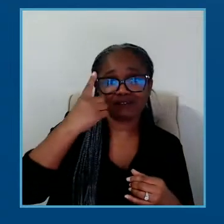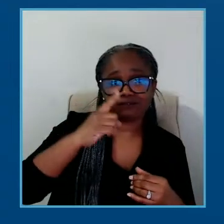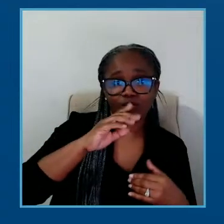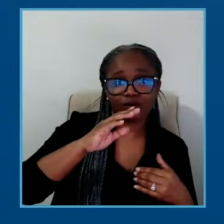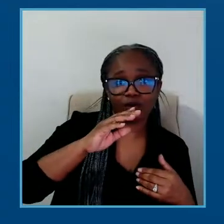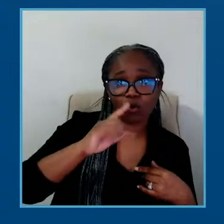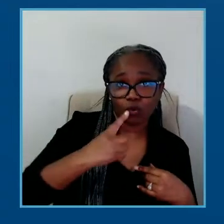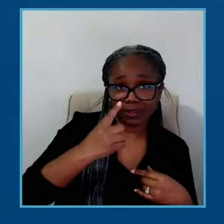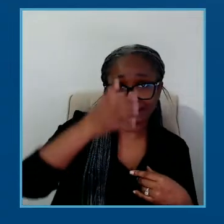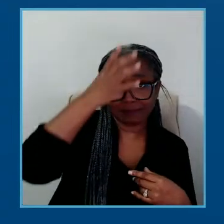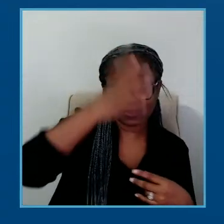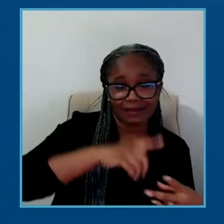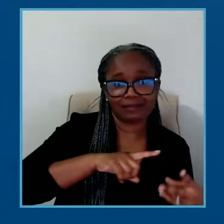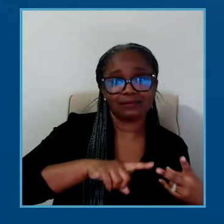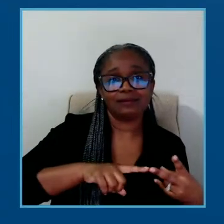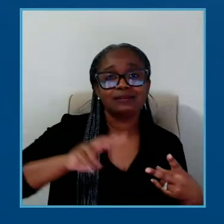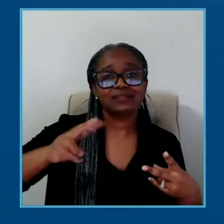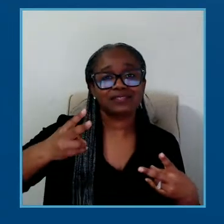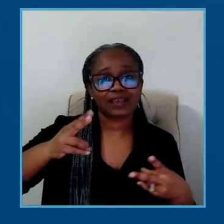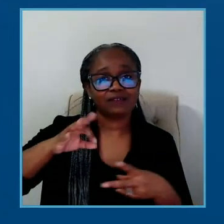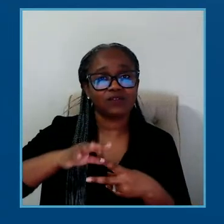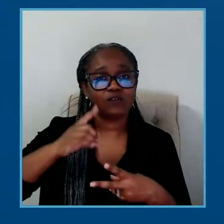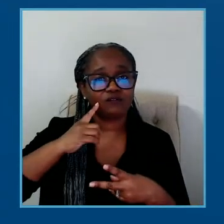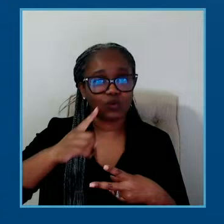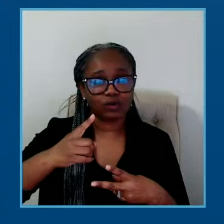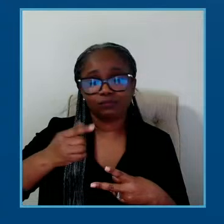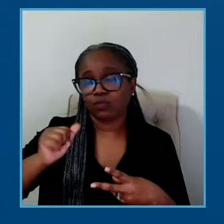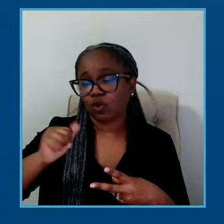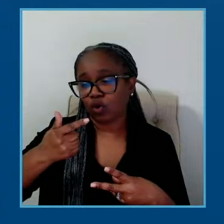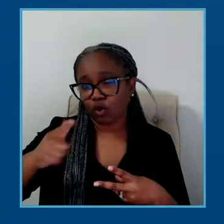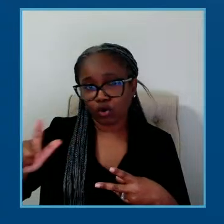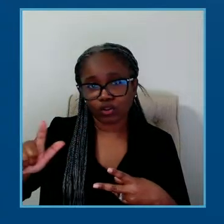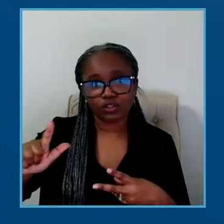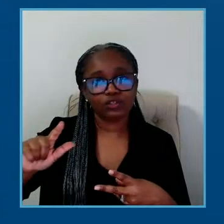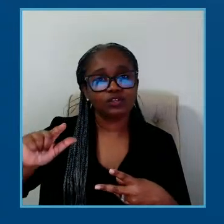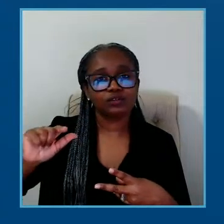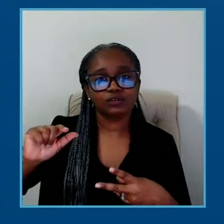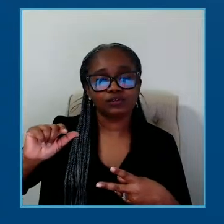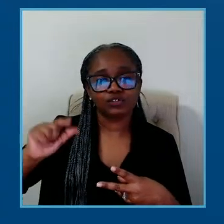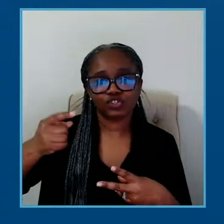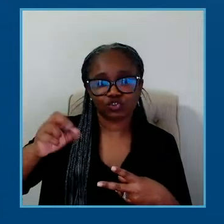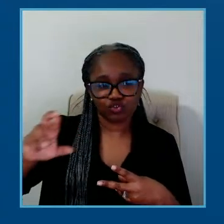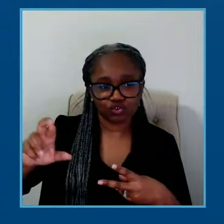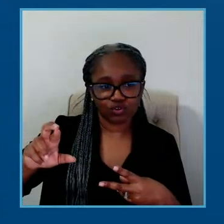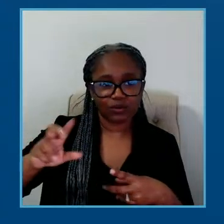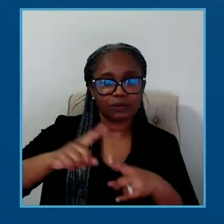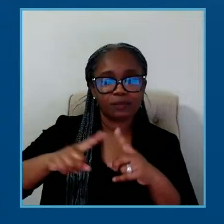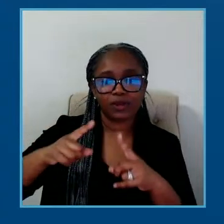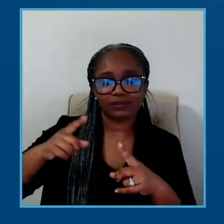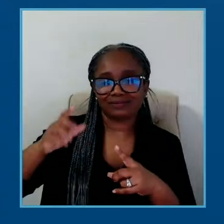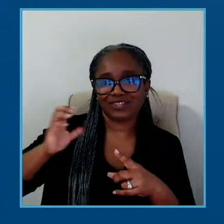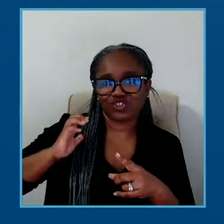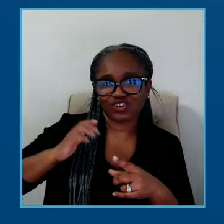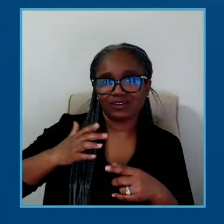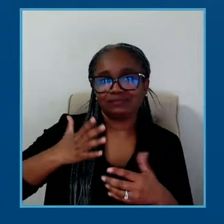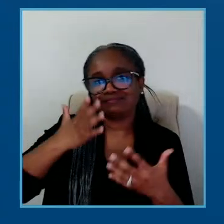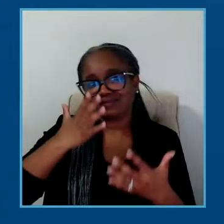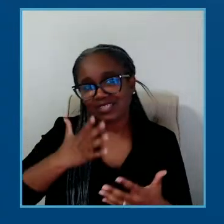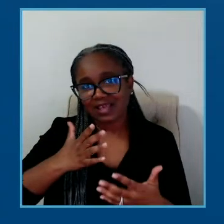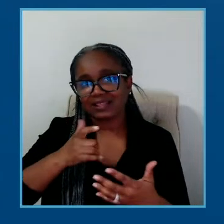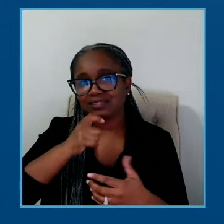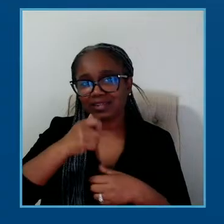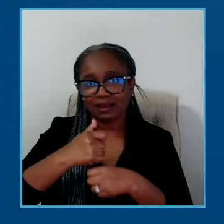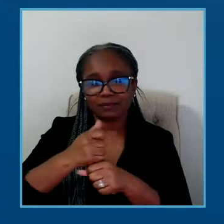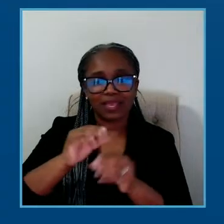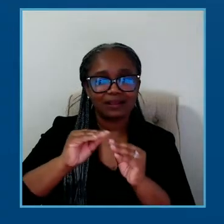candidate. Whereas the voting instructions provided by the DNC unfortunately failed to make clear that the votes for a male position and the votes for an